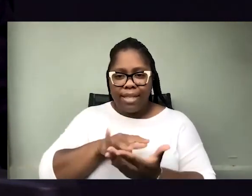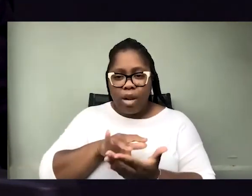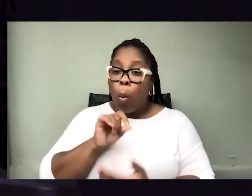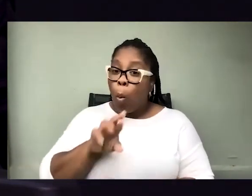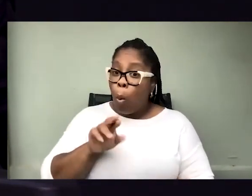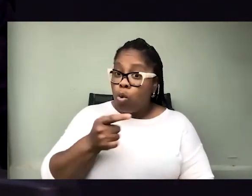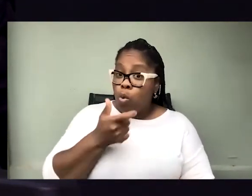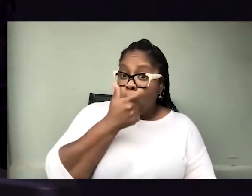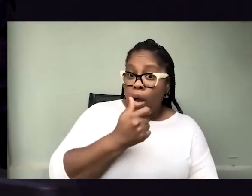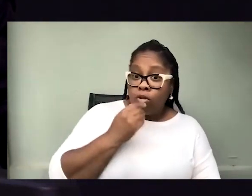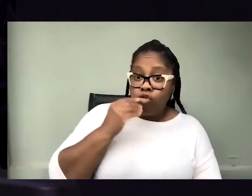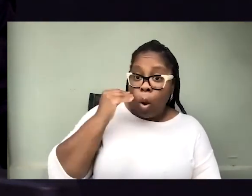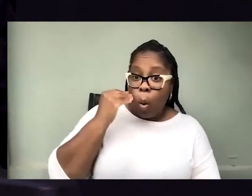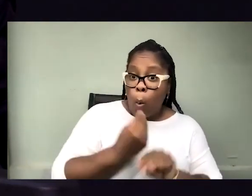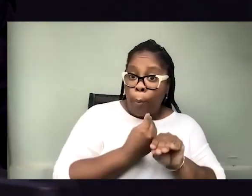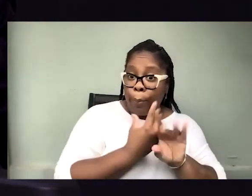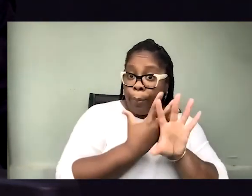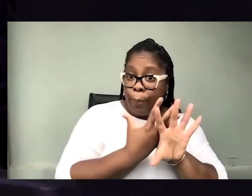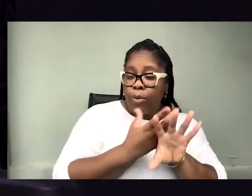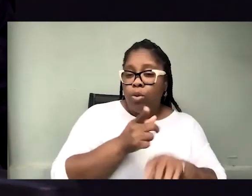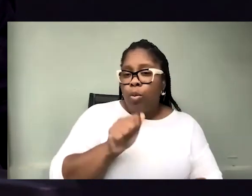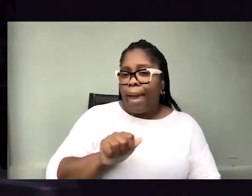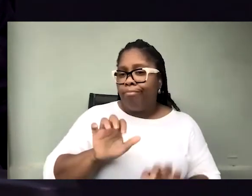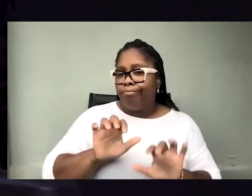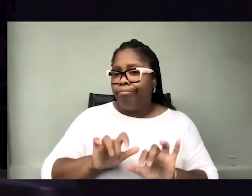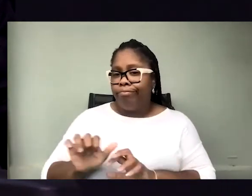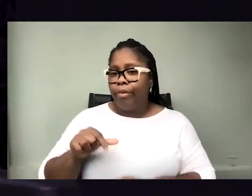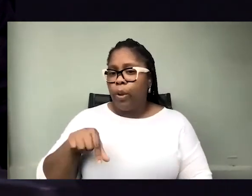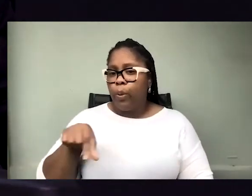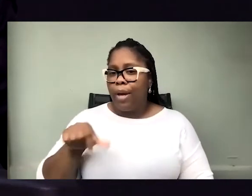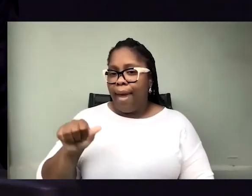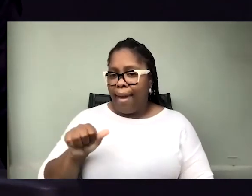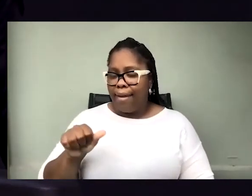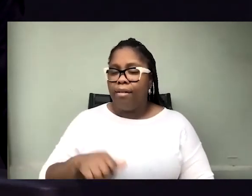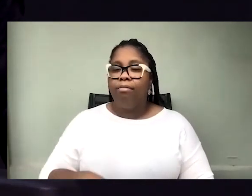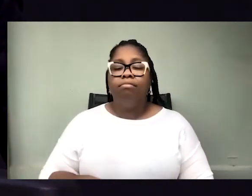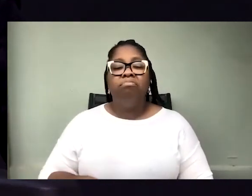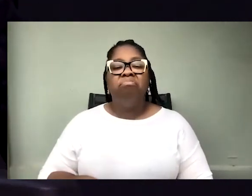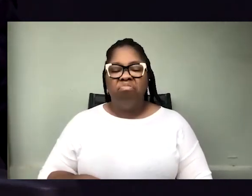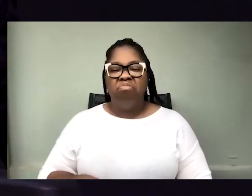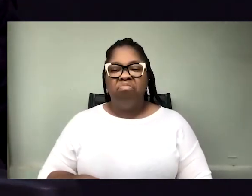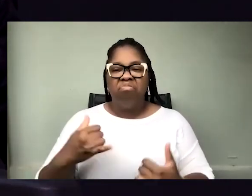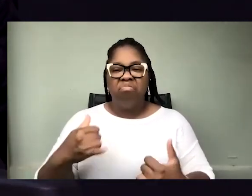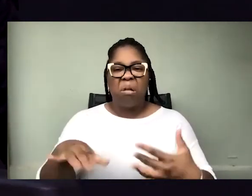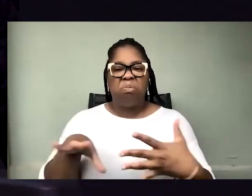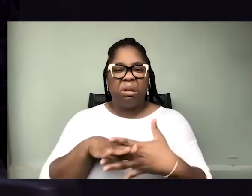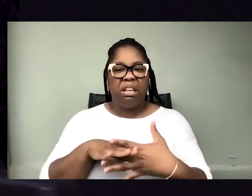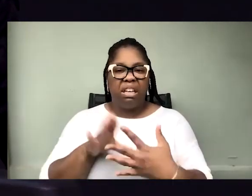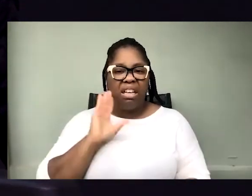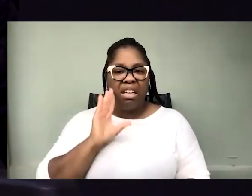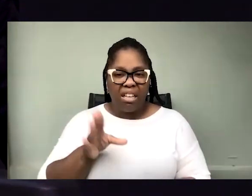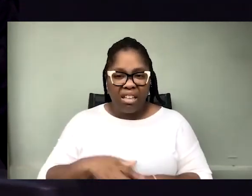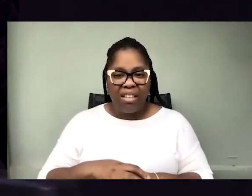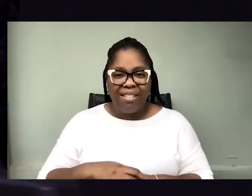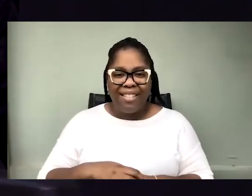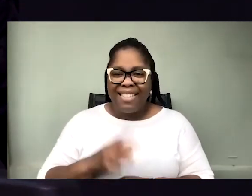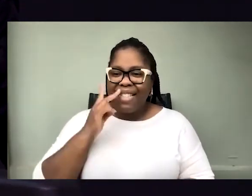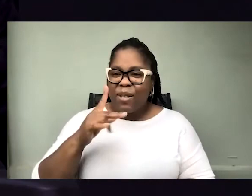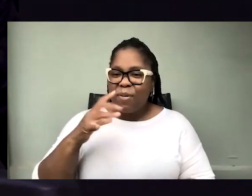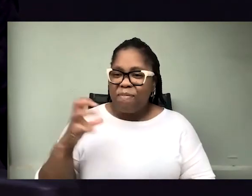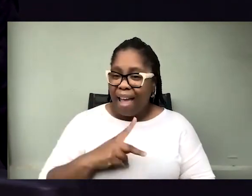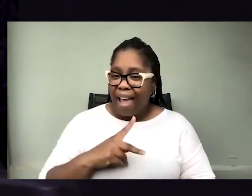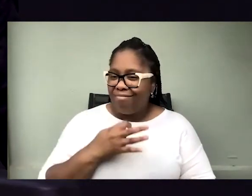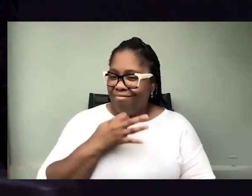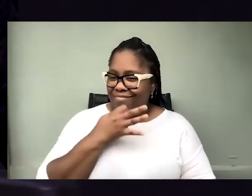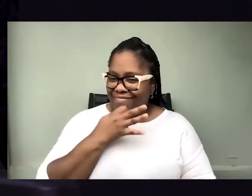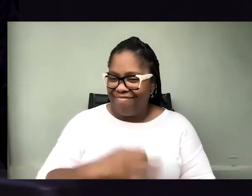you're welcome to put that in the Q&A as well. So with that being said, we are going to take a little bit of a break. We'll see you back here in